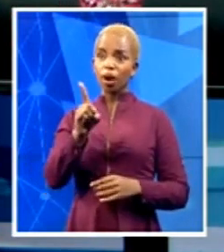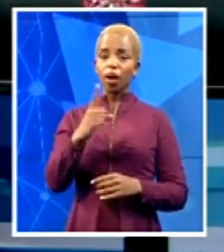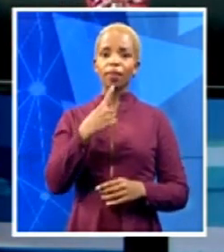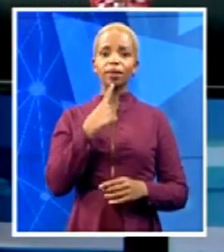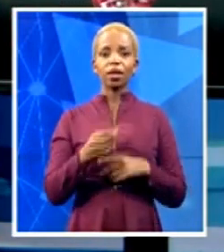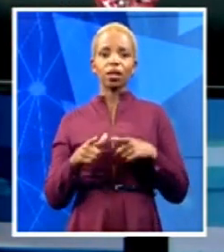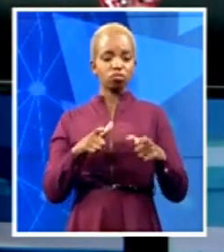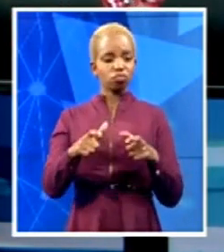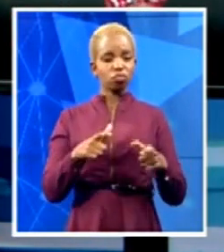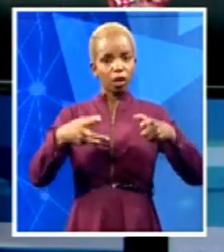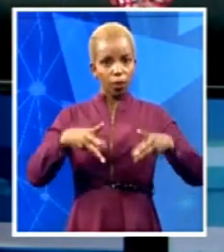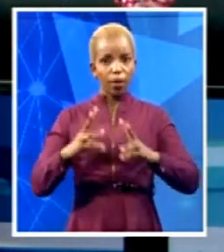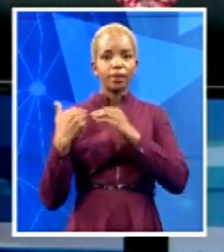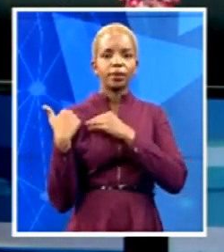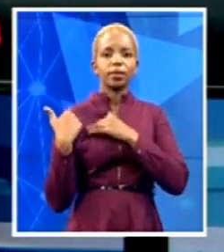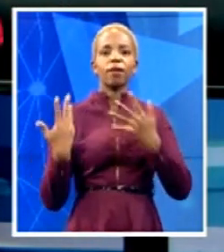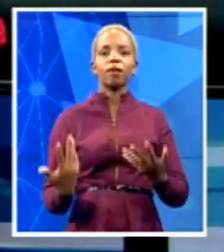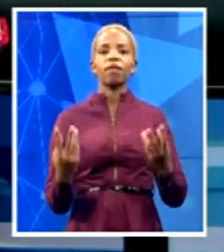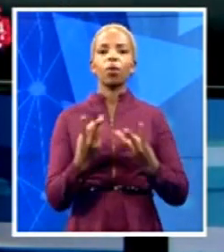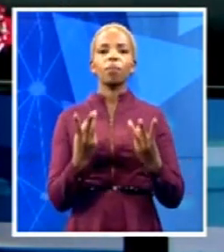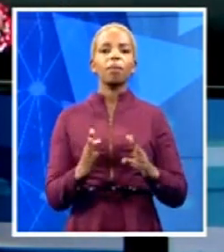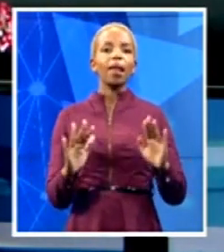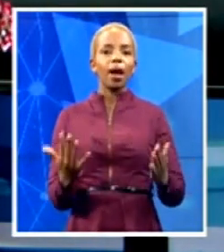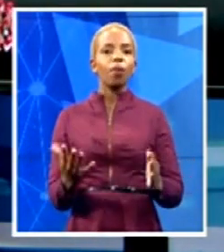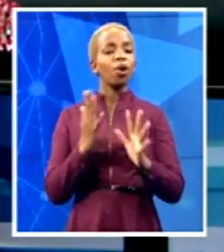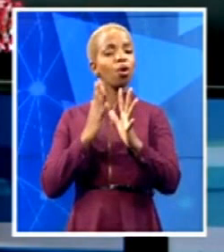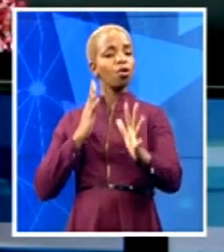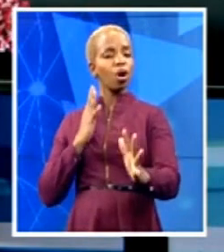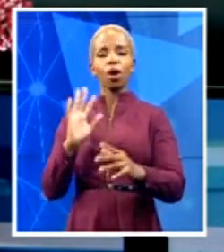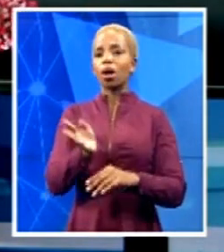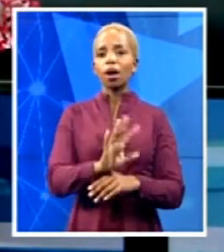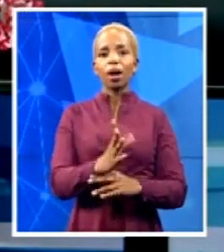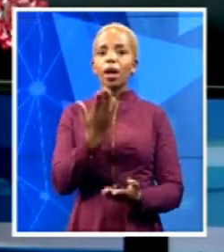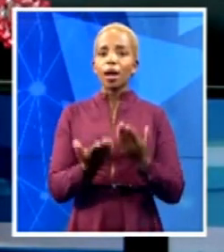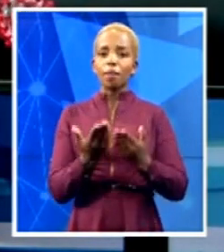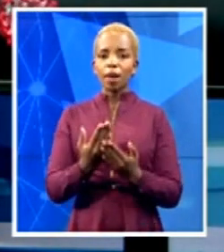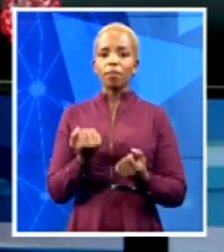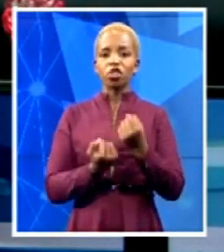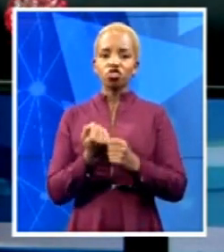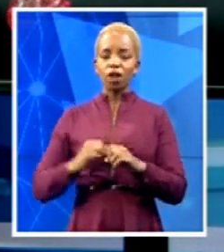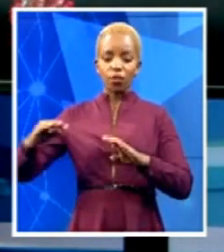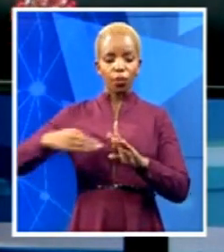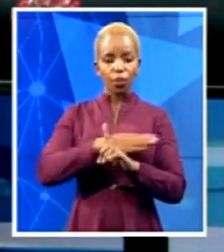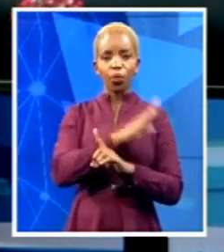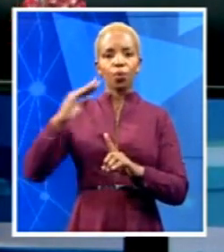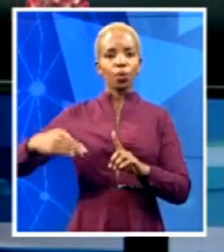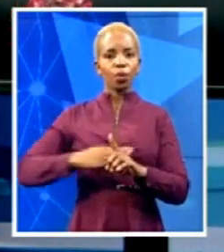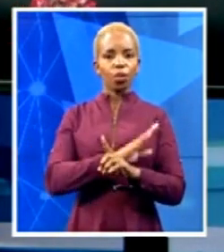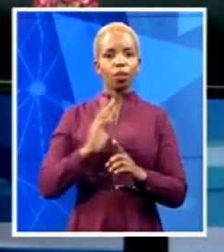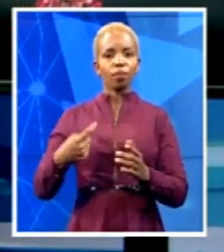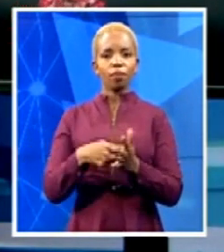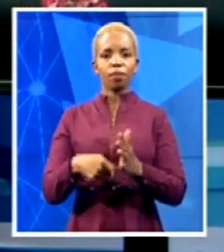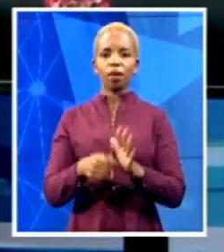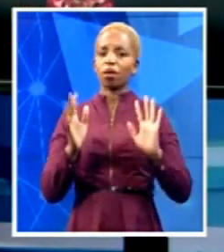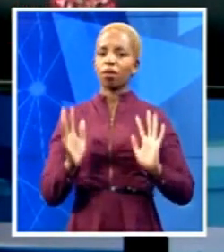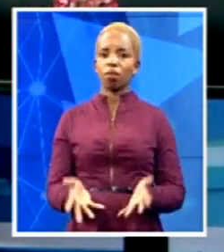not allowing long queues, but rather limited drive-throughs and delivery operations. CEO Alan Mukoki now joins us on the